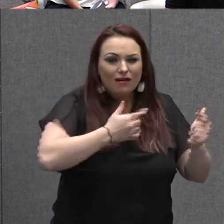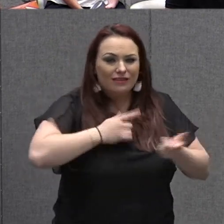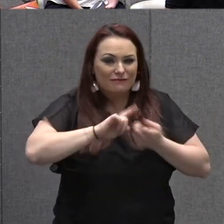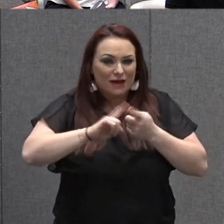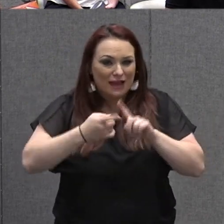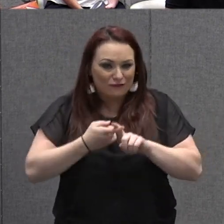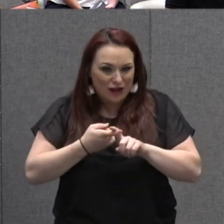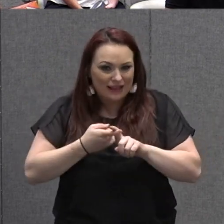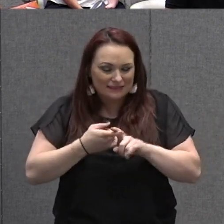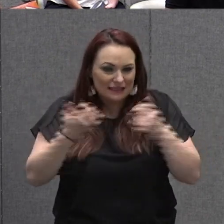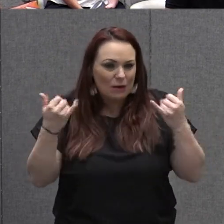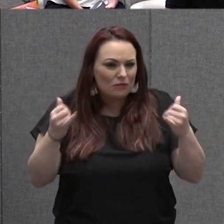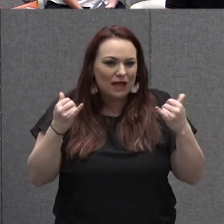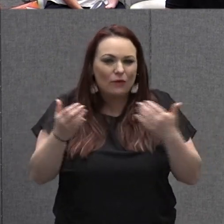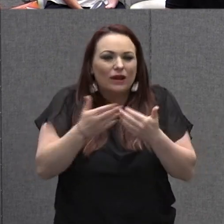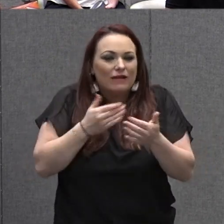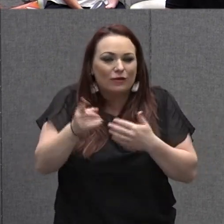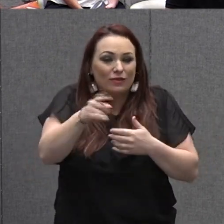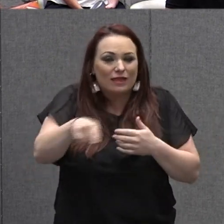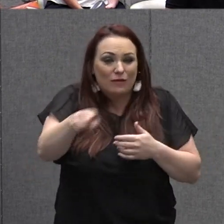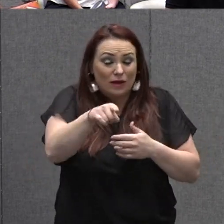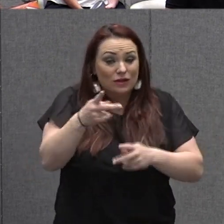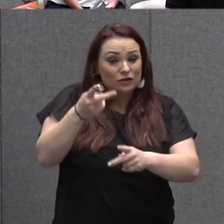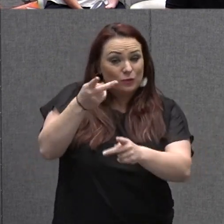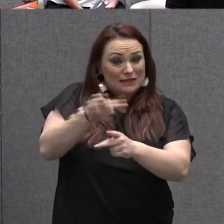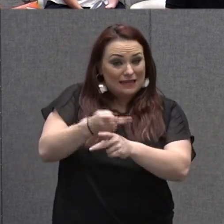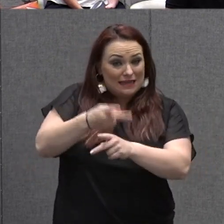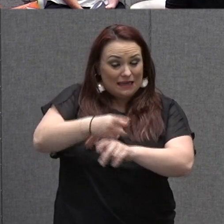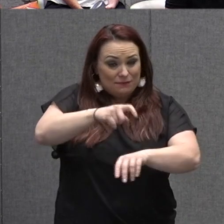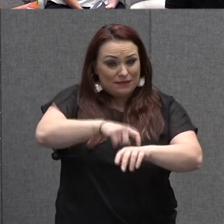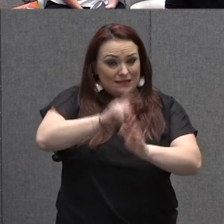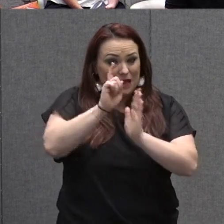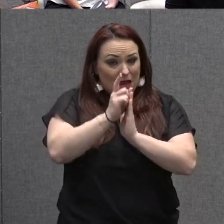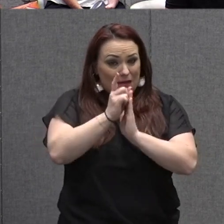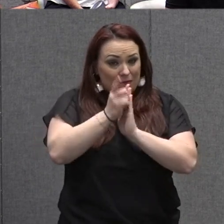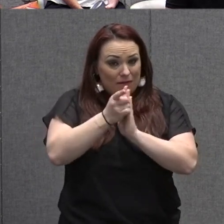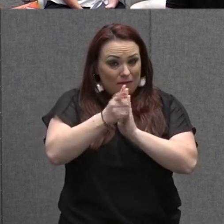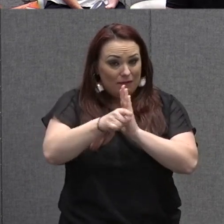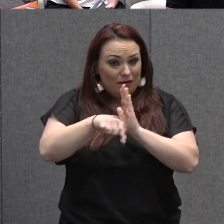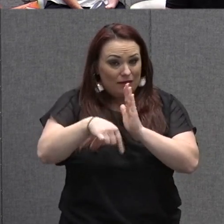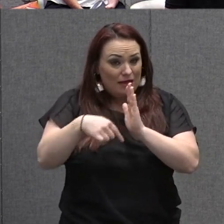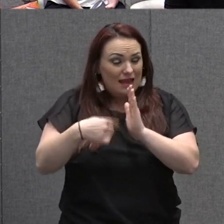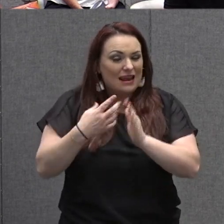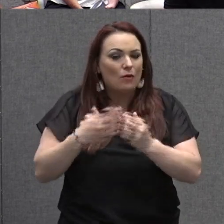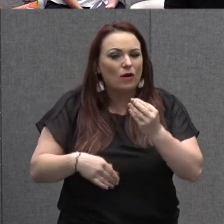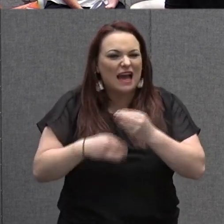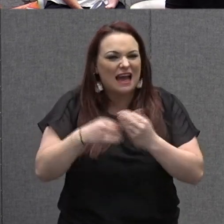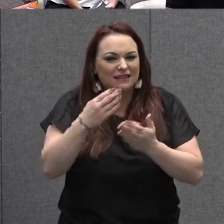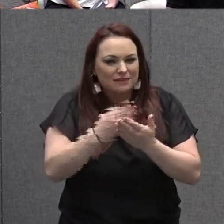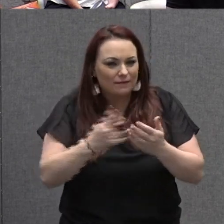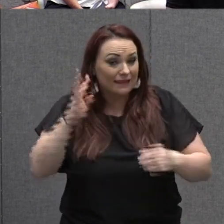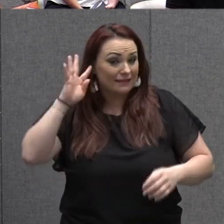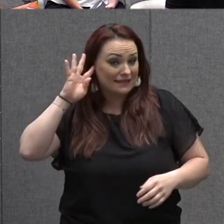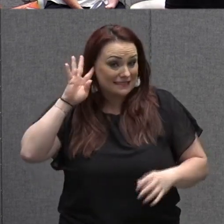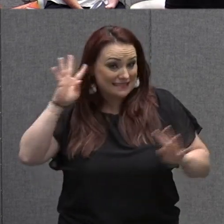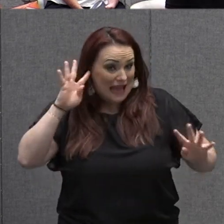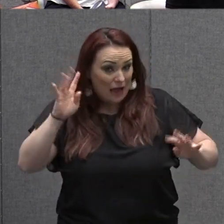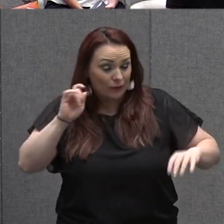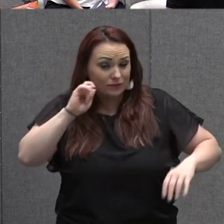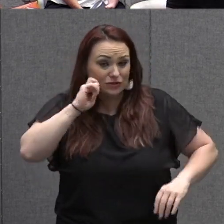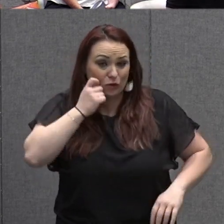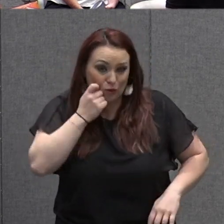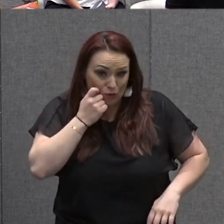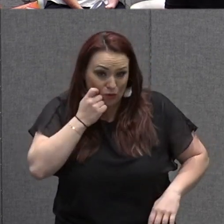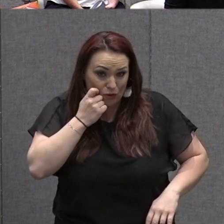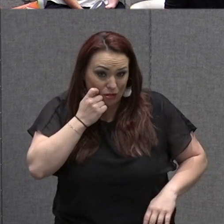he's going to keep the timeline. I'm going to add in something that I think sounds cool, but I want to make sure that you